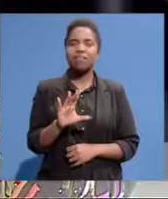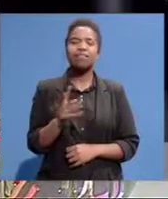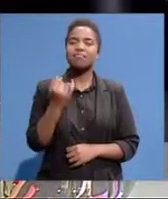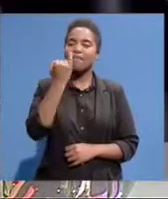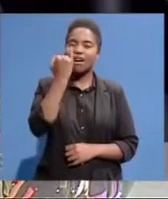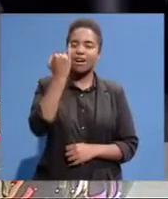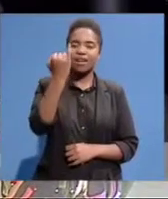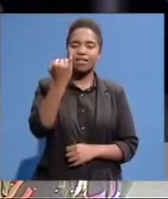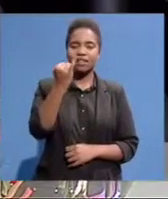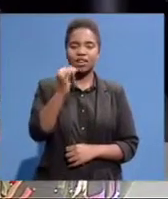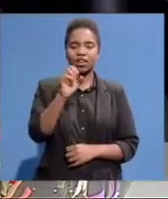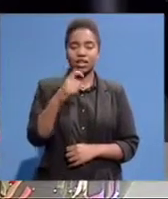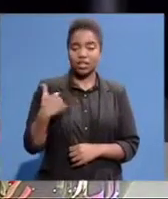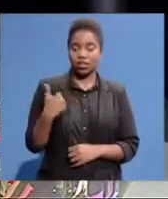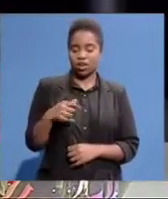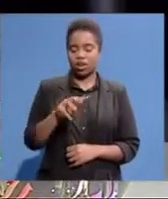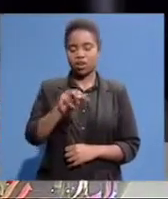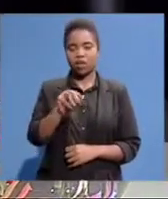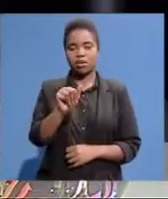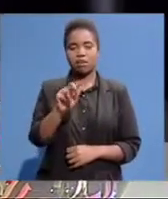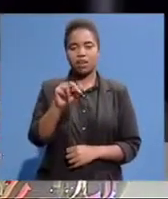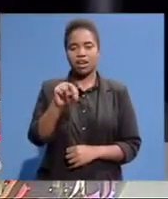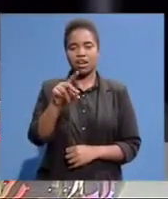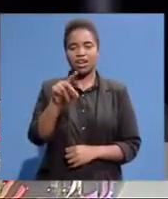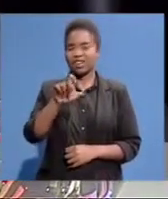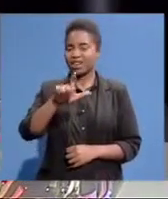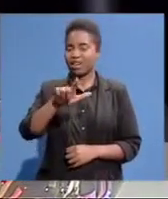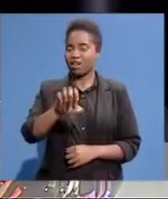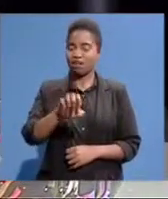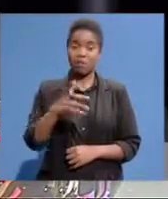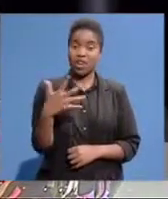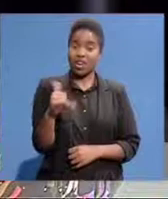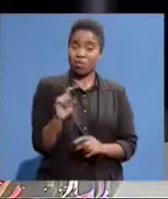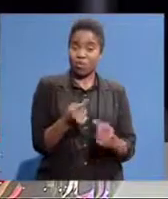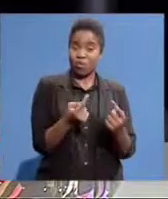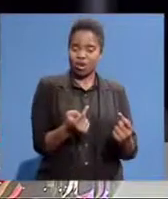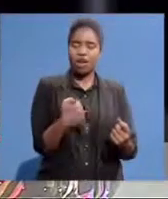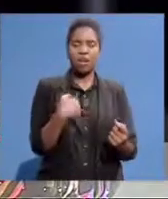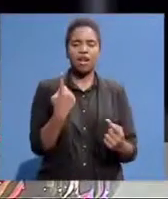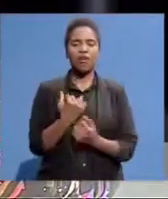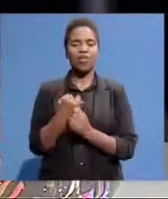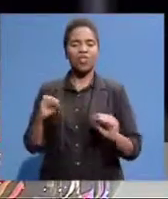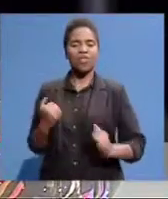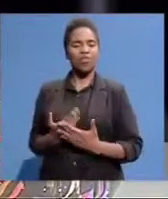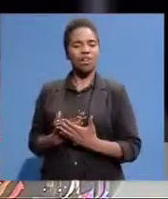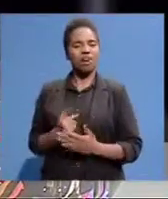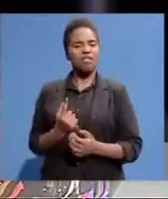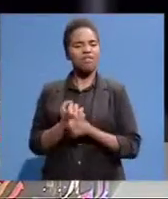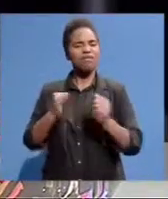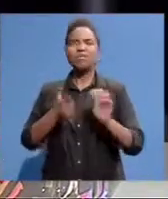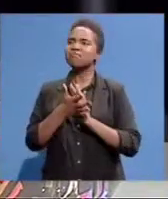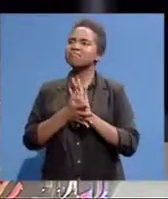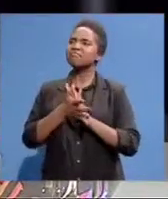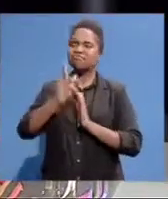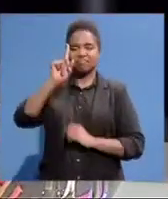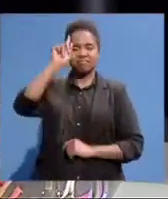where we cannot mention the surname Mandela. How are we going to thank Utata for giving us that freedom, as well as the other freedom fighters who did their